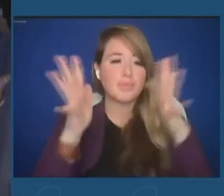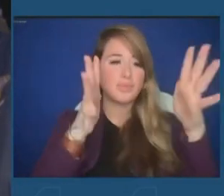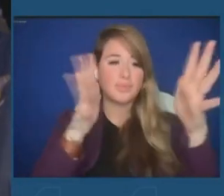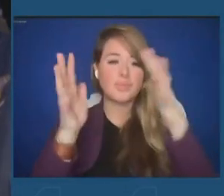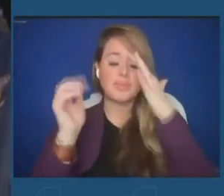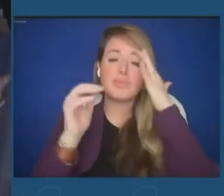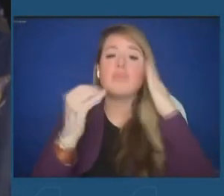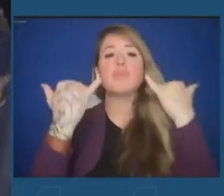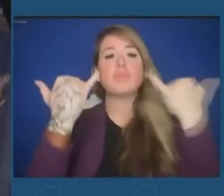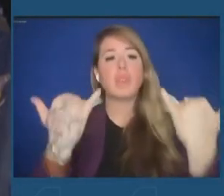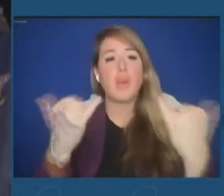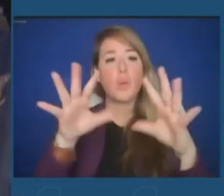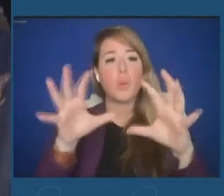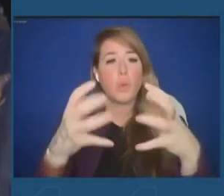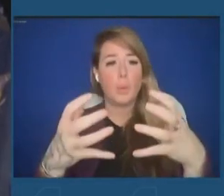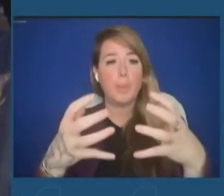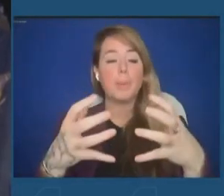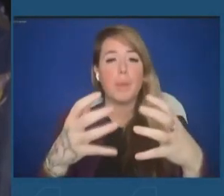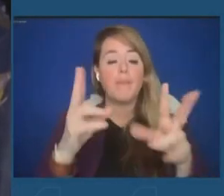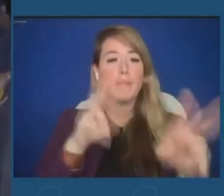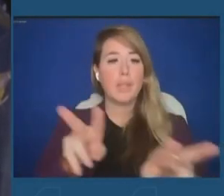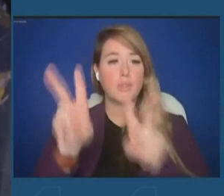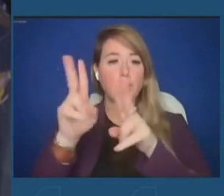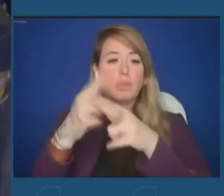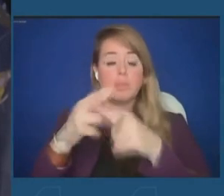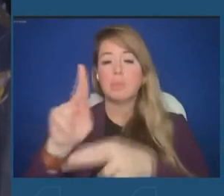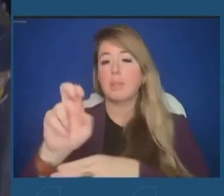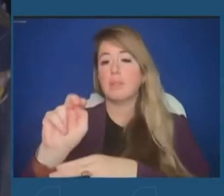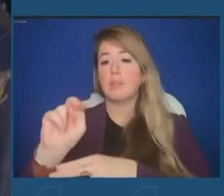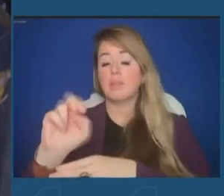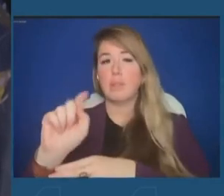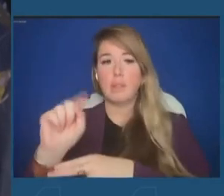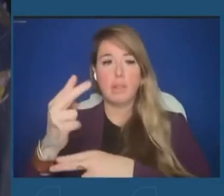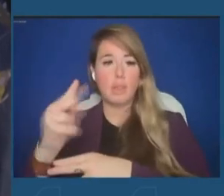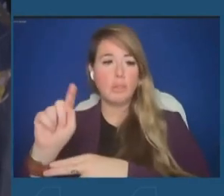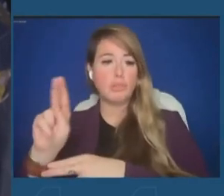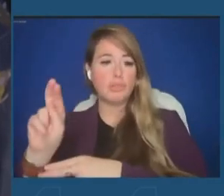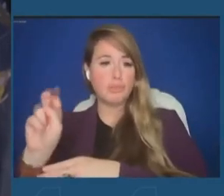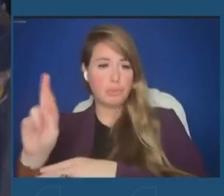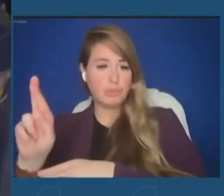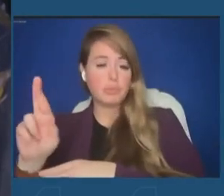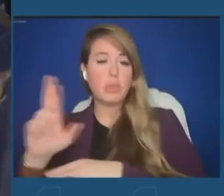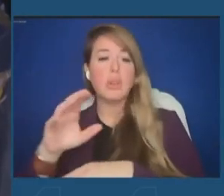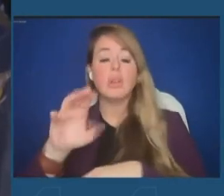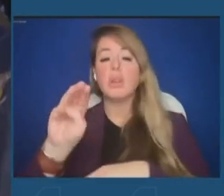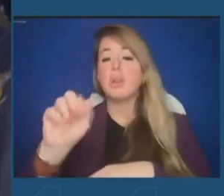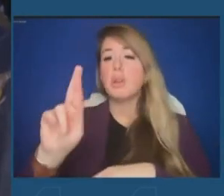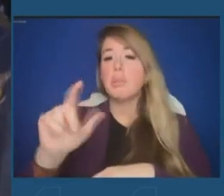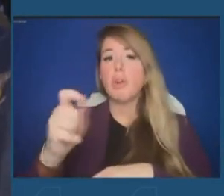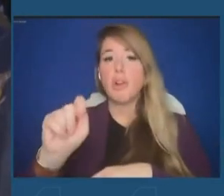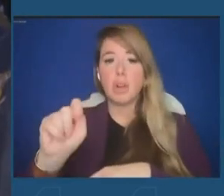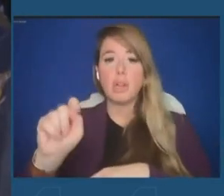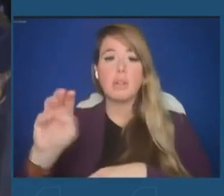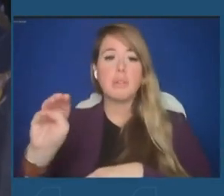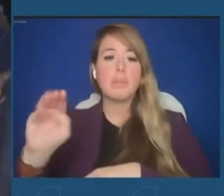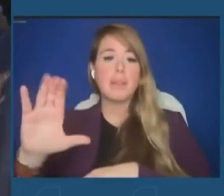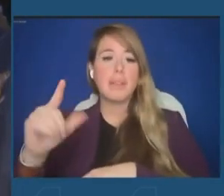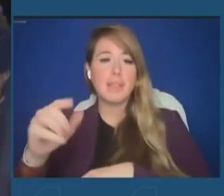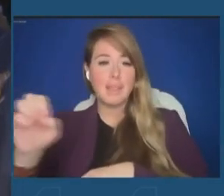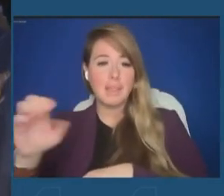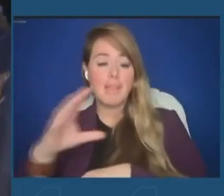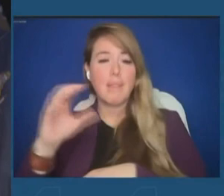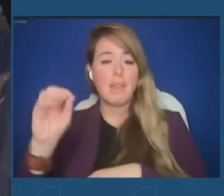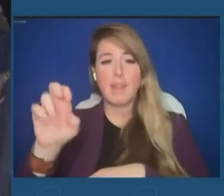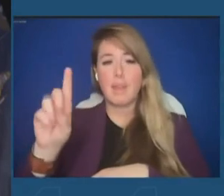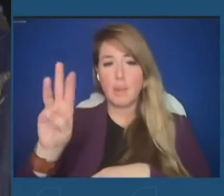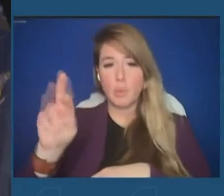And now a group of heroes: Kenneth Turner, Juliana Stella, Margaret McGee Smith, and Edward Spence. Would you